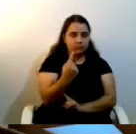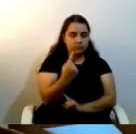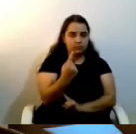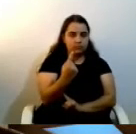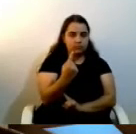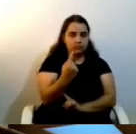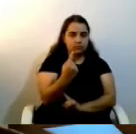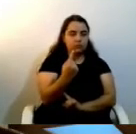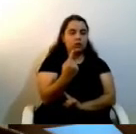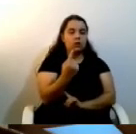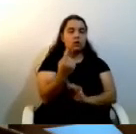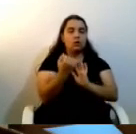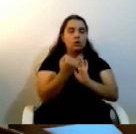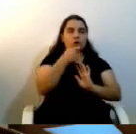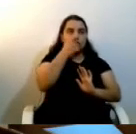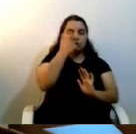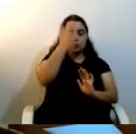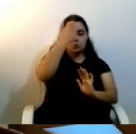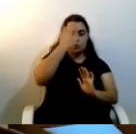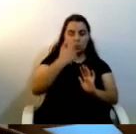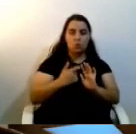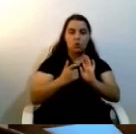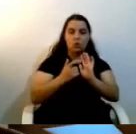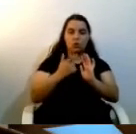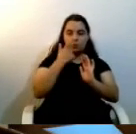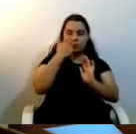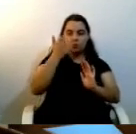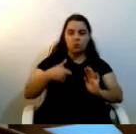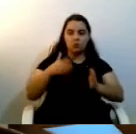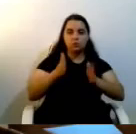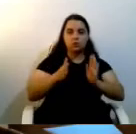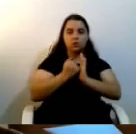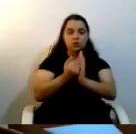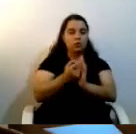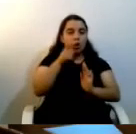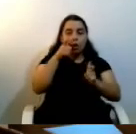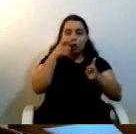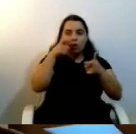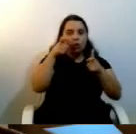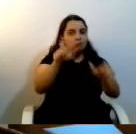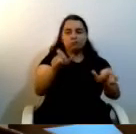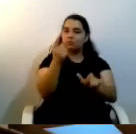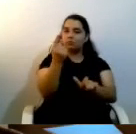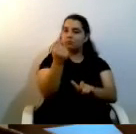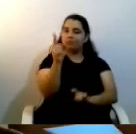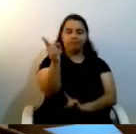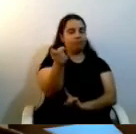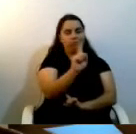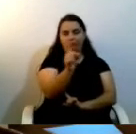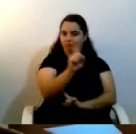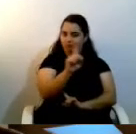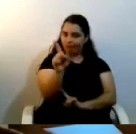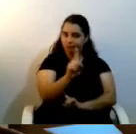assistance users do not control the money. Can they switch easily from one service provider to